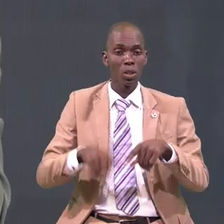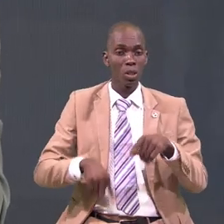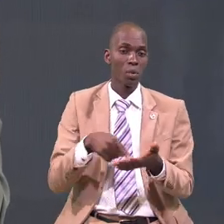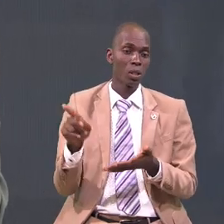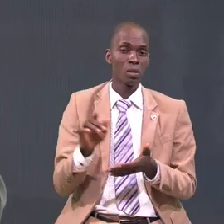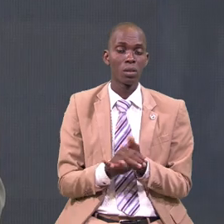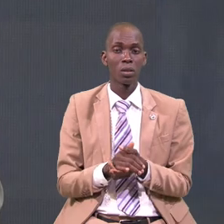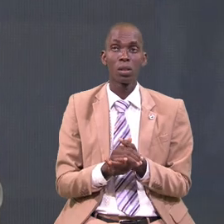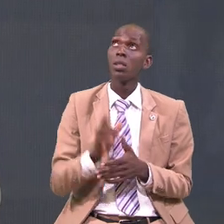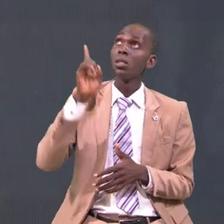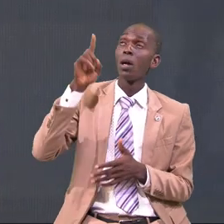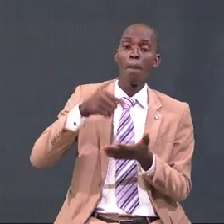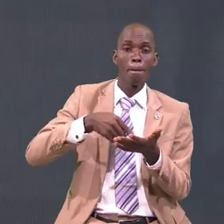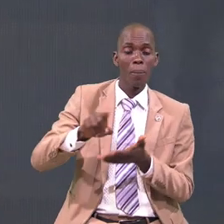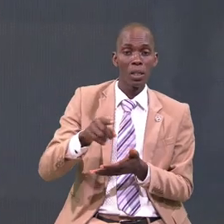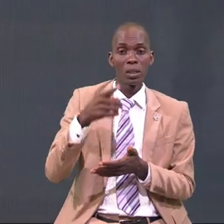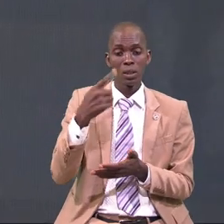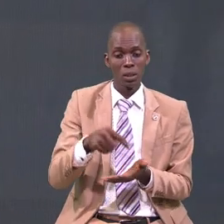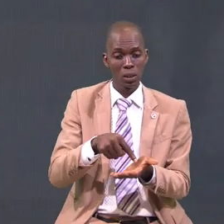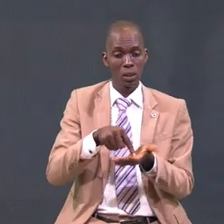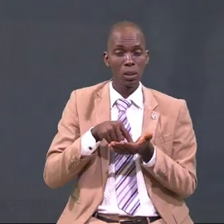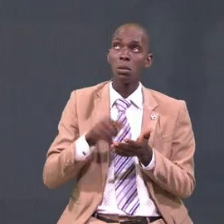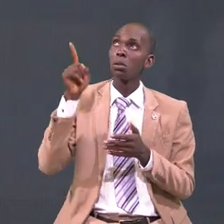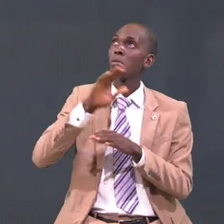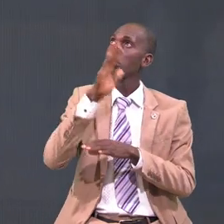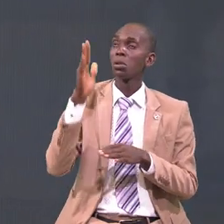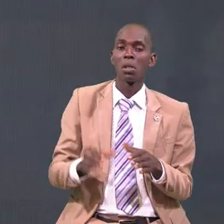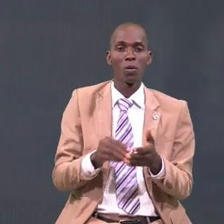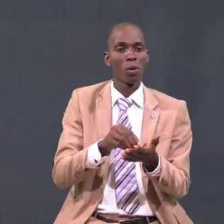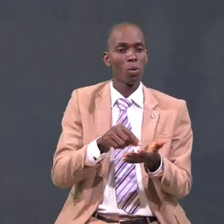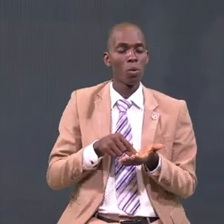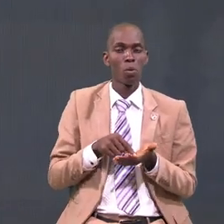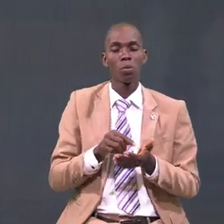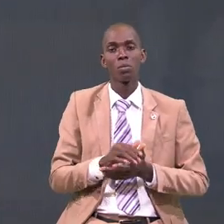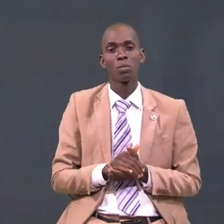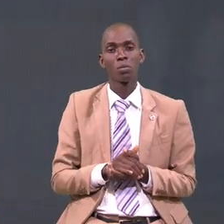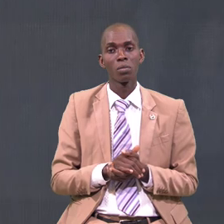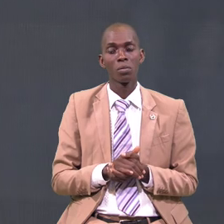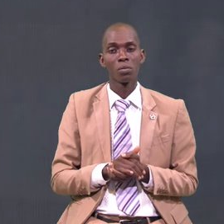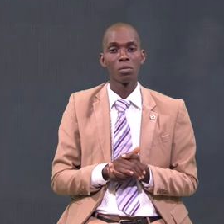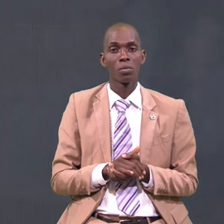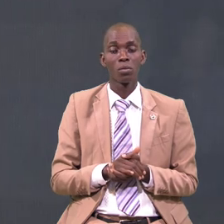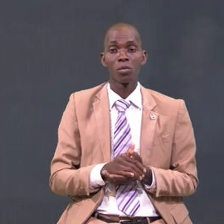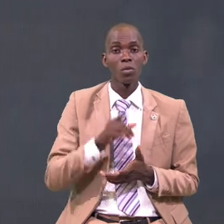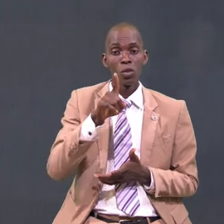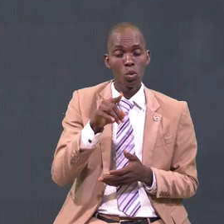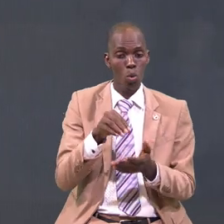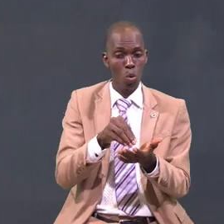He paid the debt he did not owe. You owe that